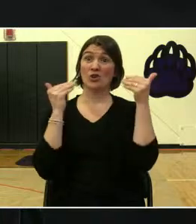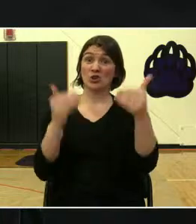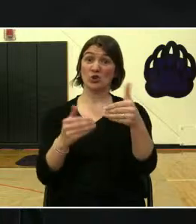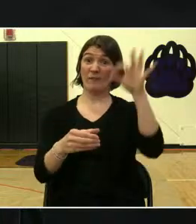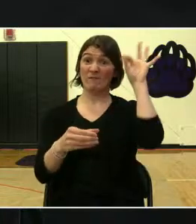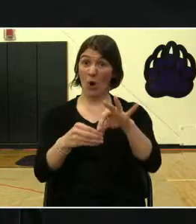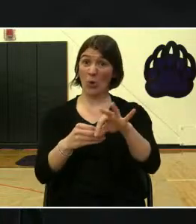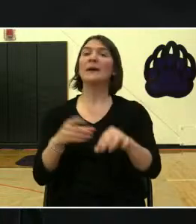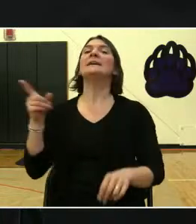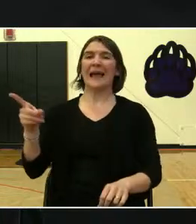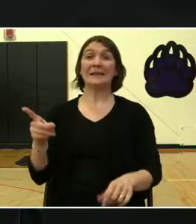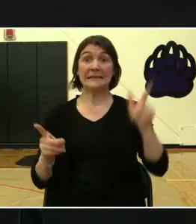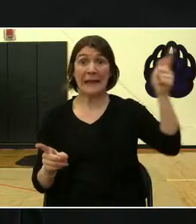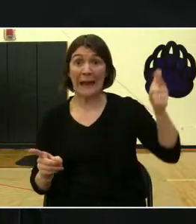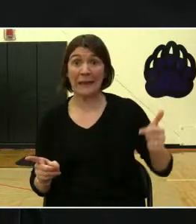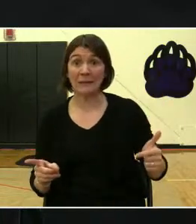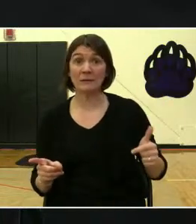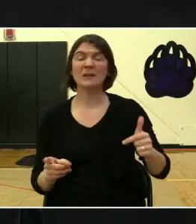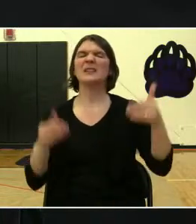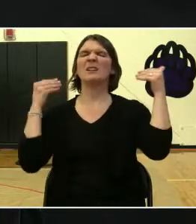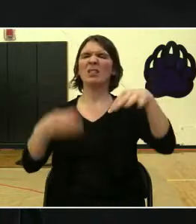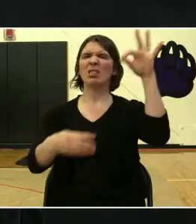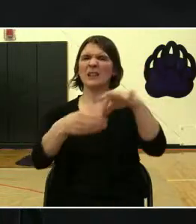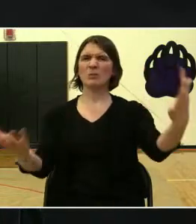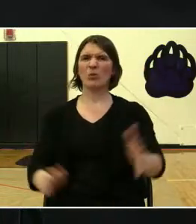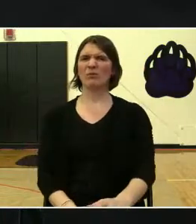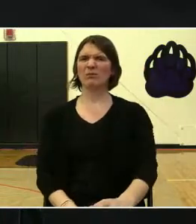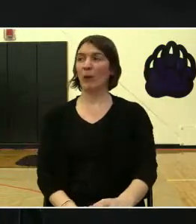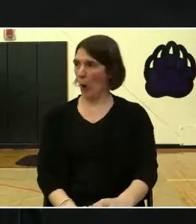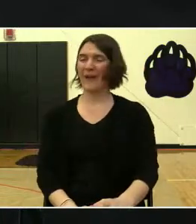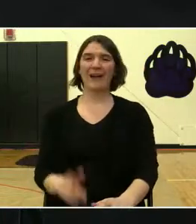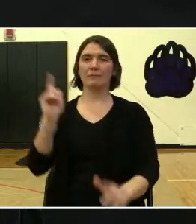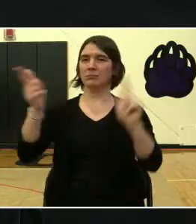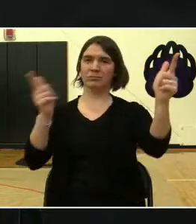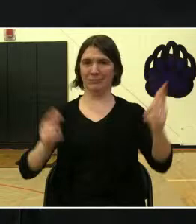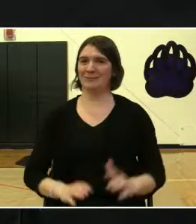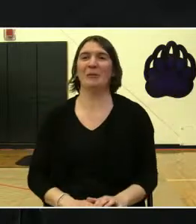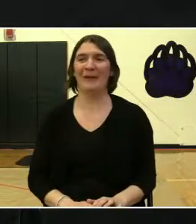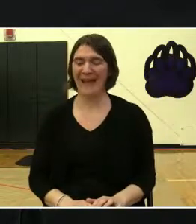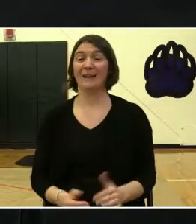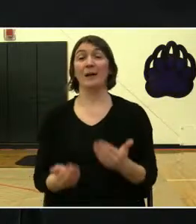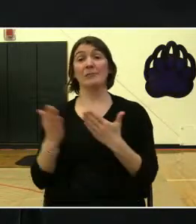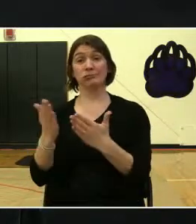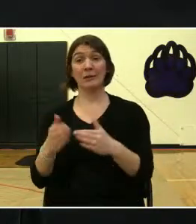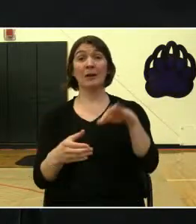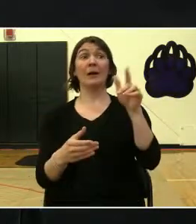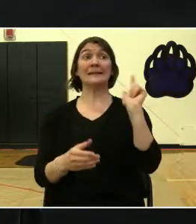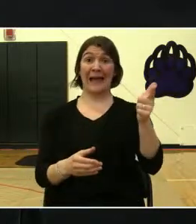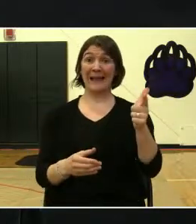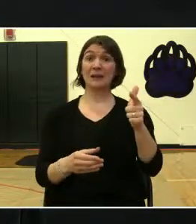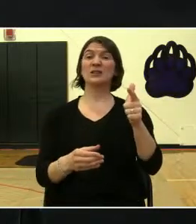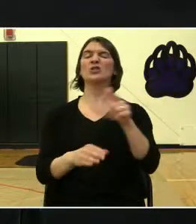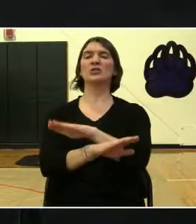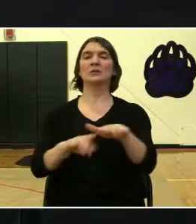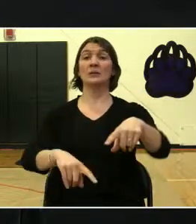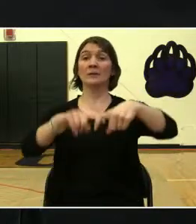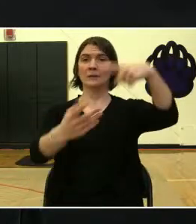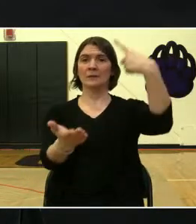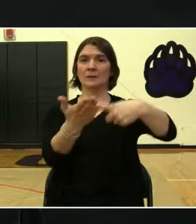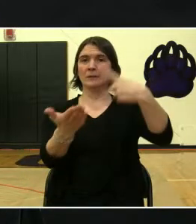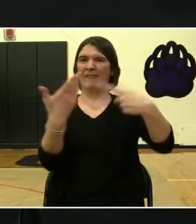question is there a second there's a motion to call the question uh Mr Morton it's been moved and seconded to cease